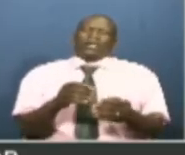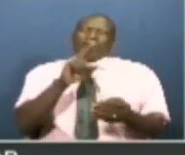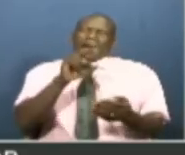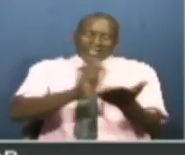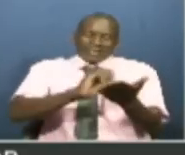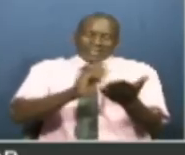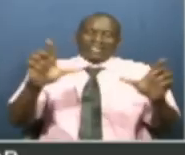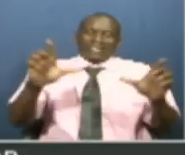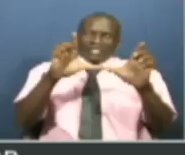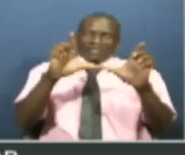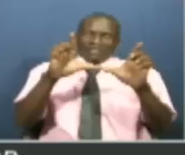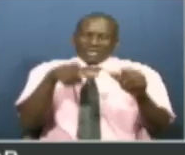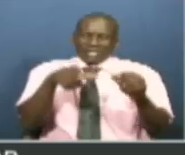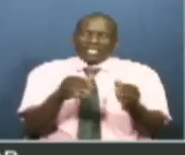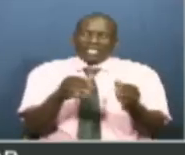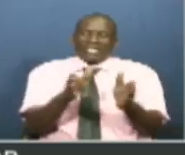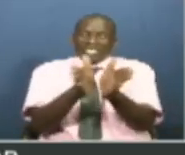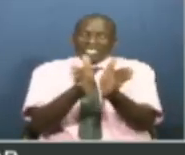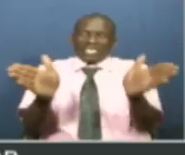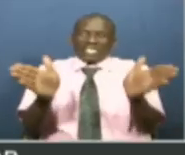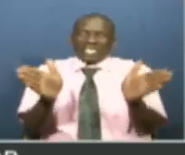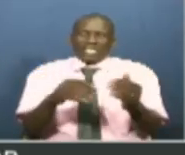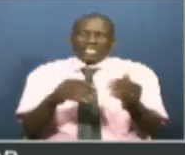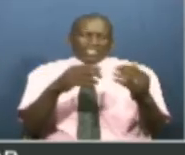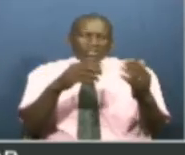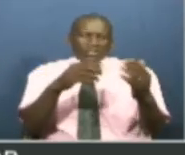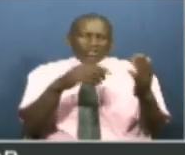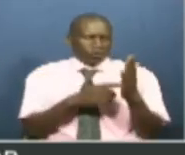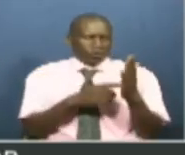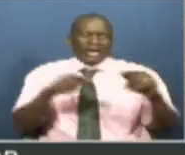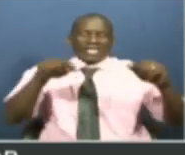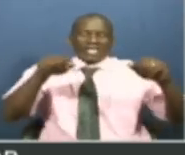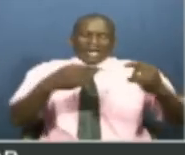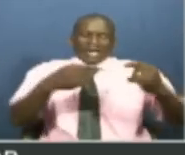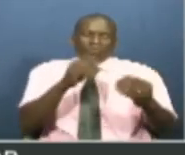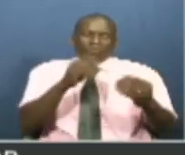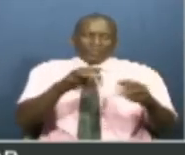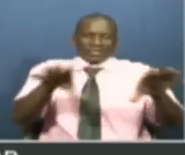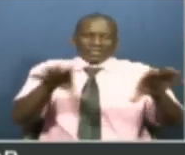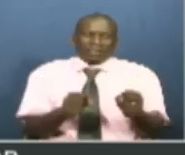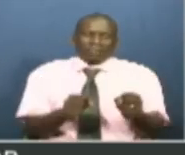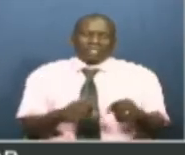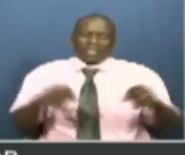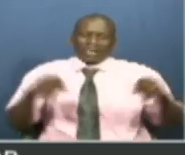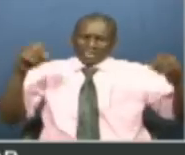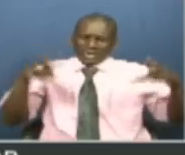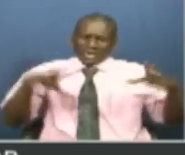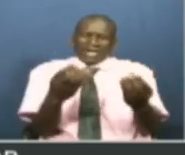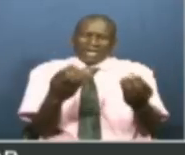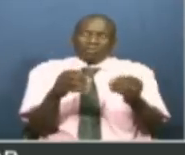certificate is generally an indication of an attack, plain and simple.